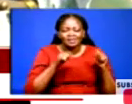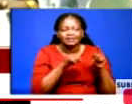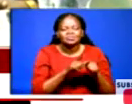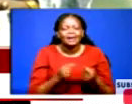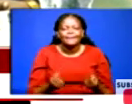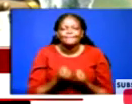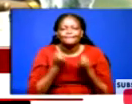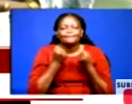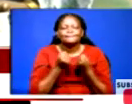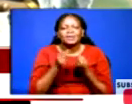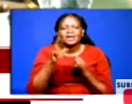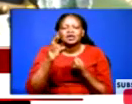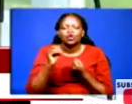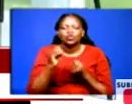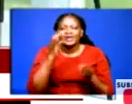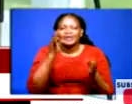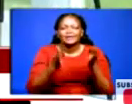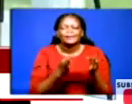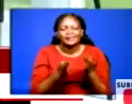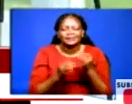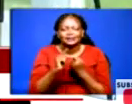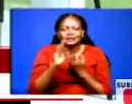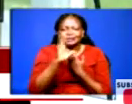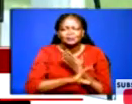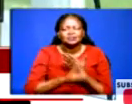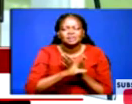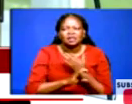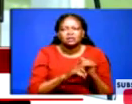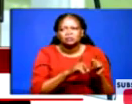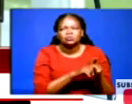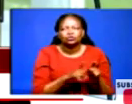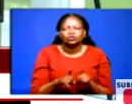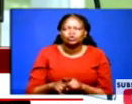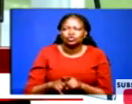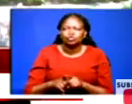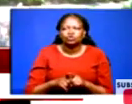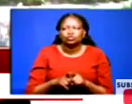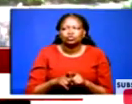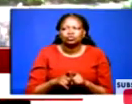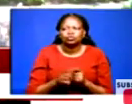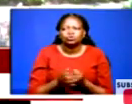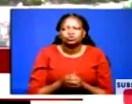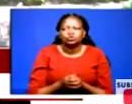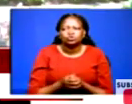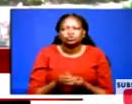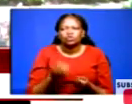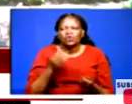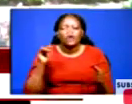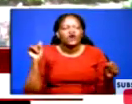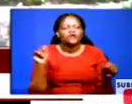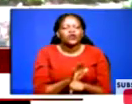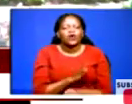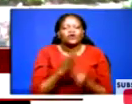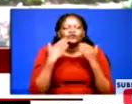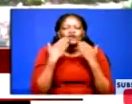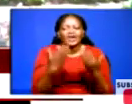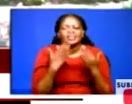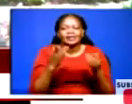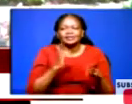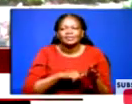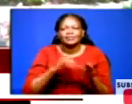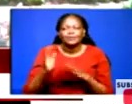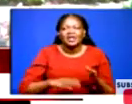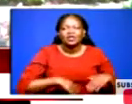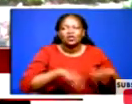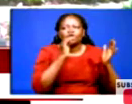in Embakasi, this country owes you a debt of gratitude. As he prepares to exit office on